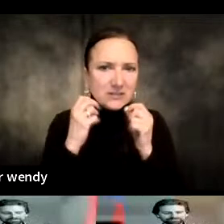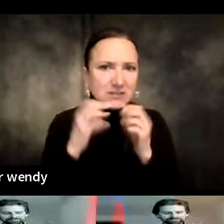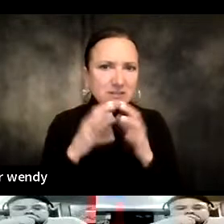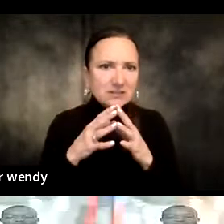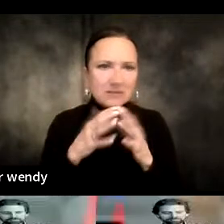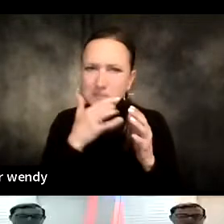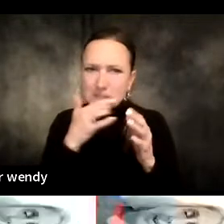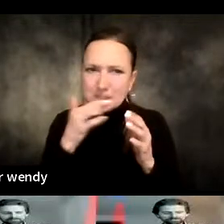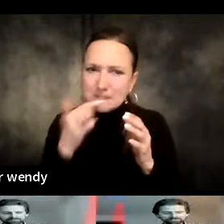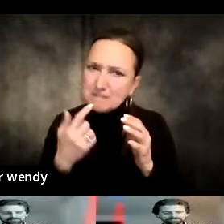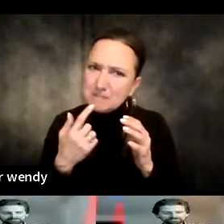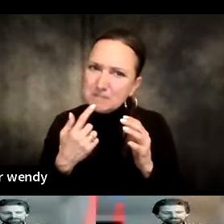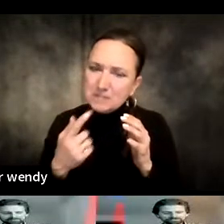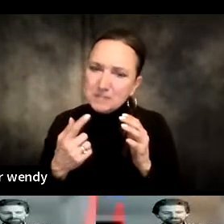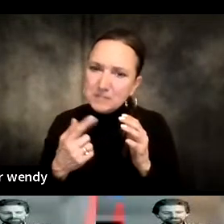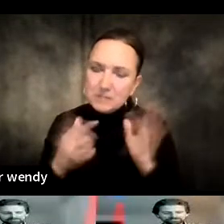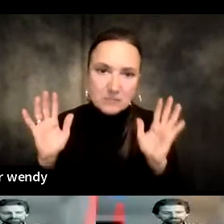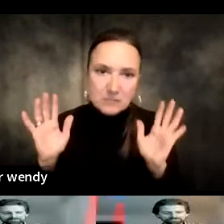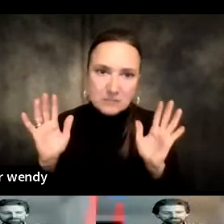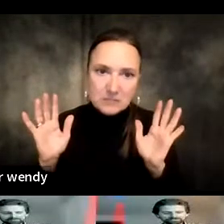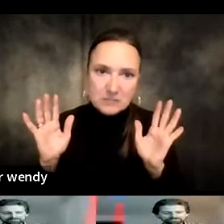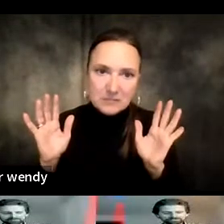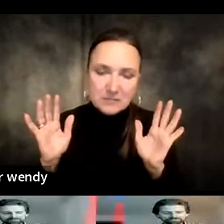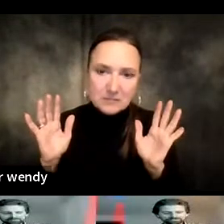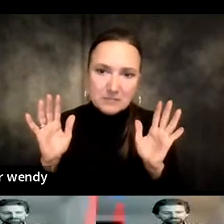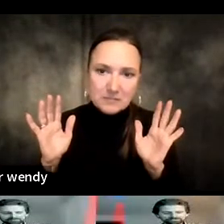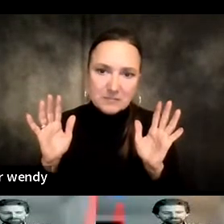Say again? I didn't, you Did kind of he hear broke up.